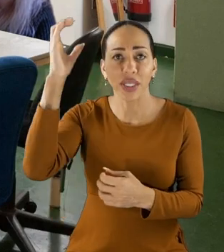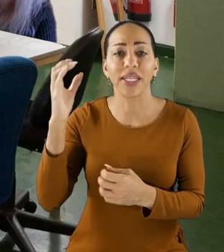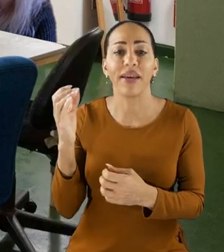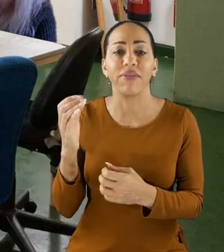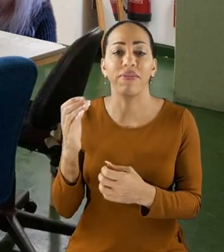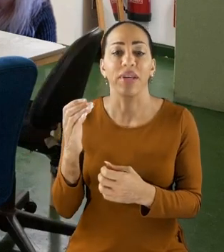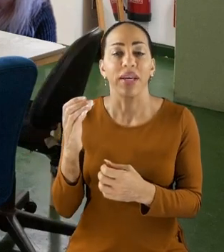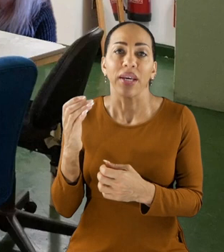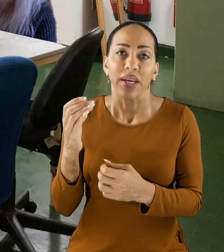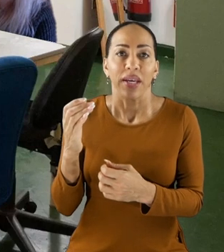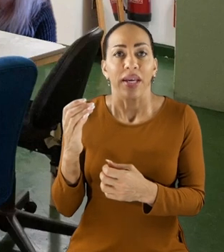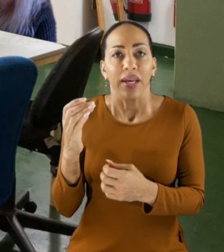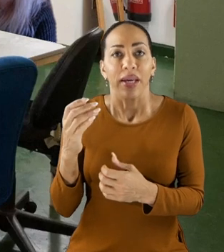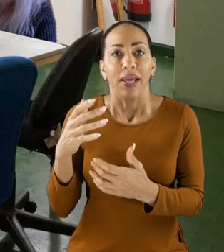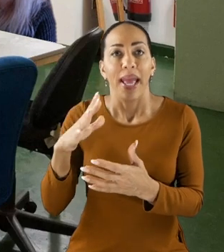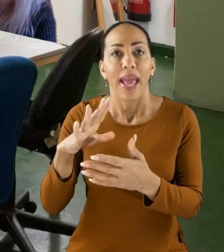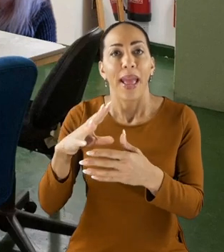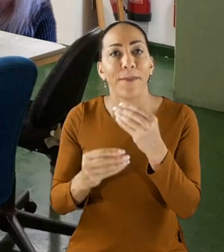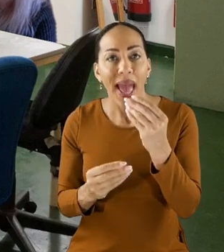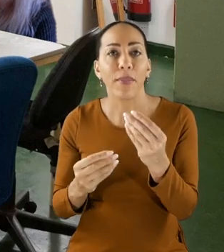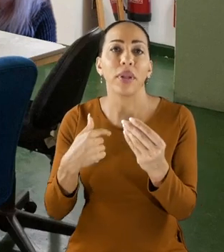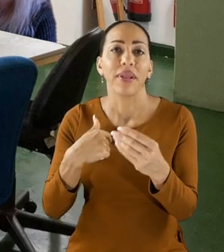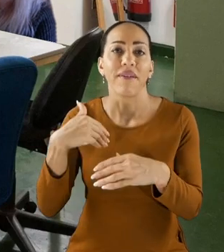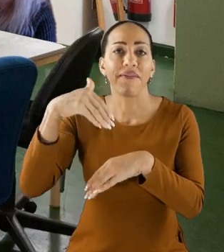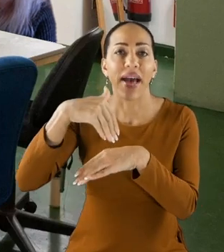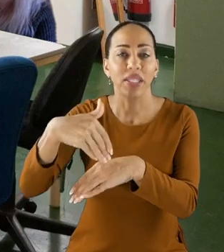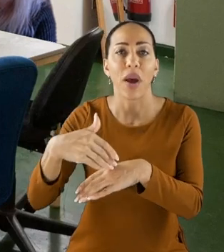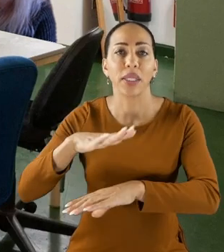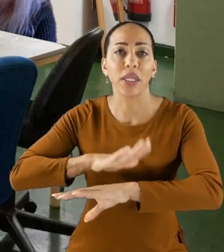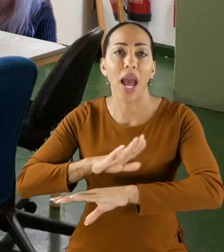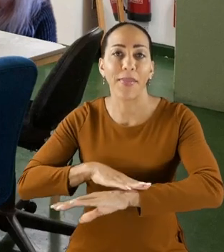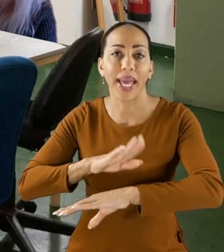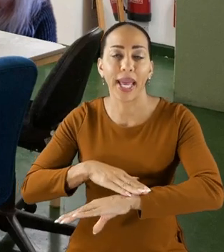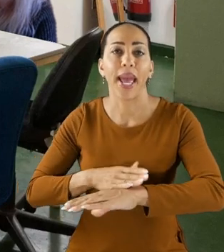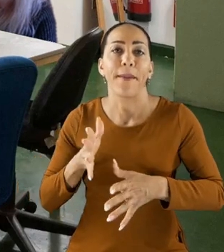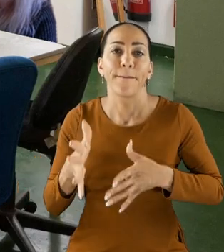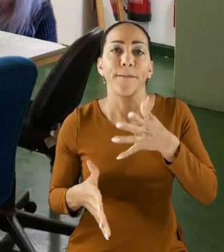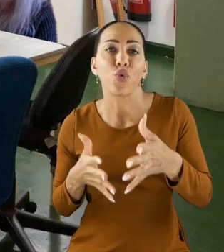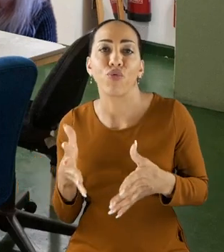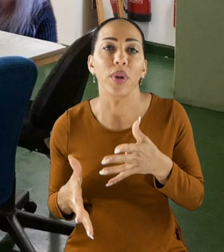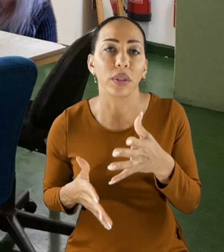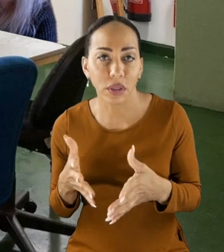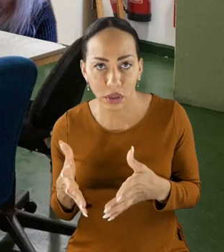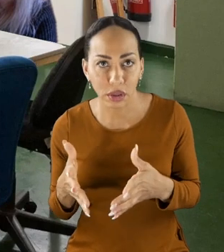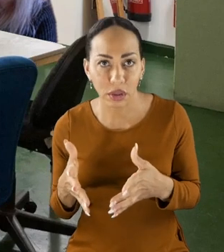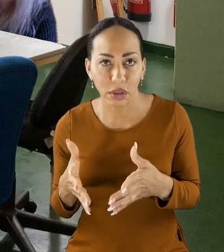affect short-term memory, timing and movement. So it's meant that I've never been able